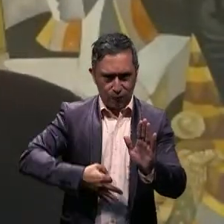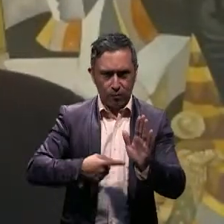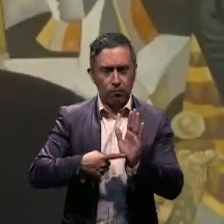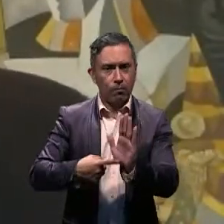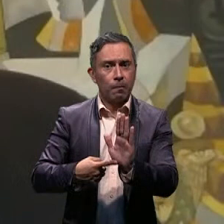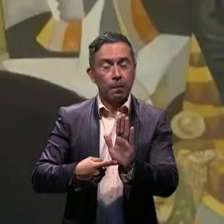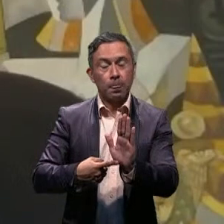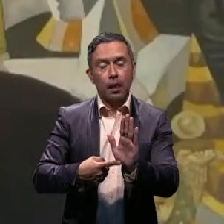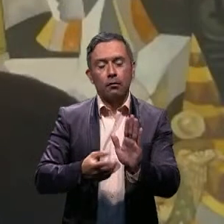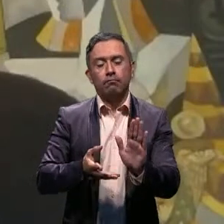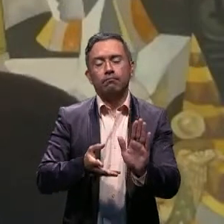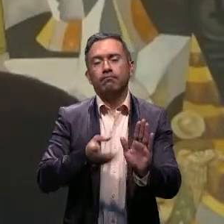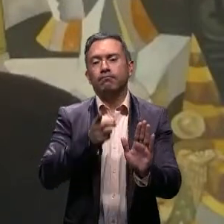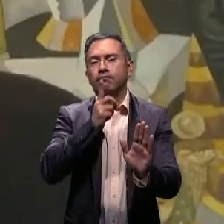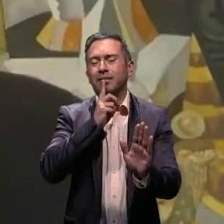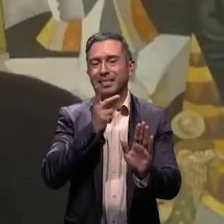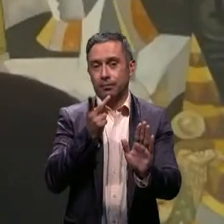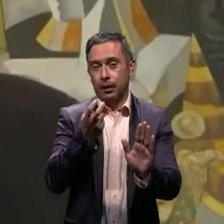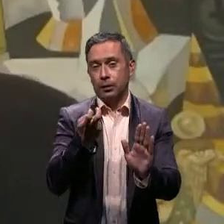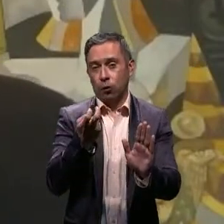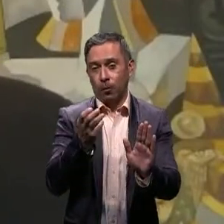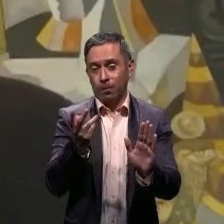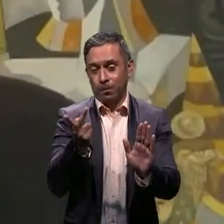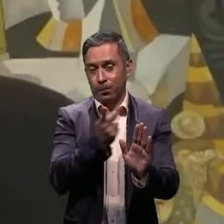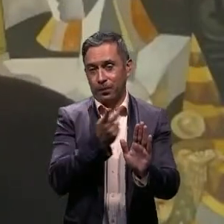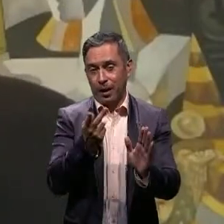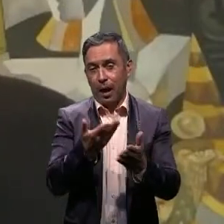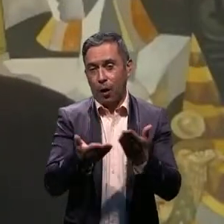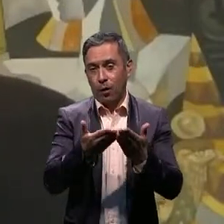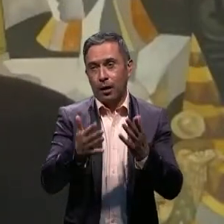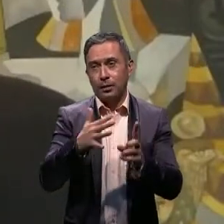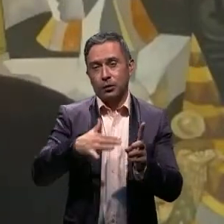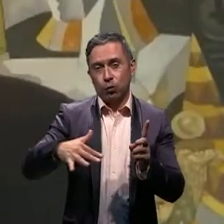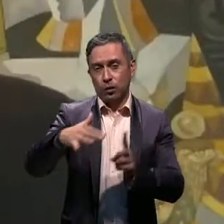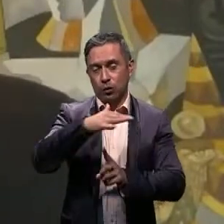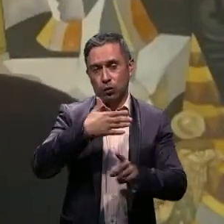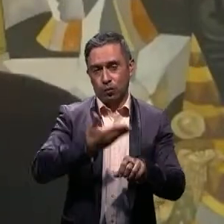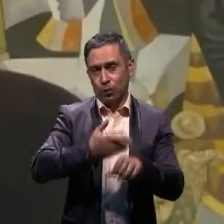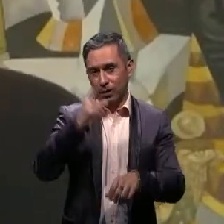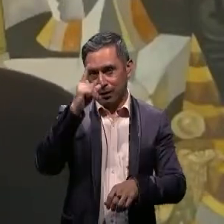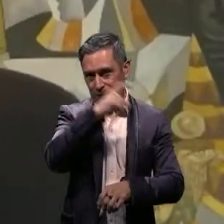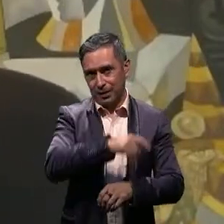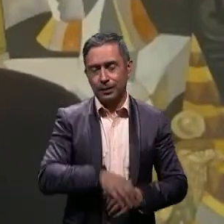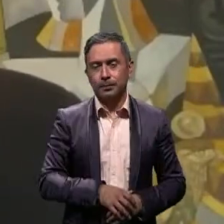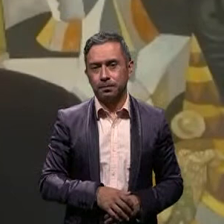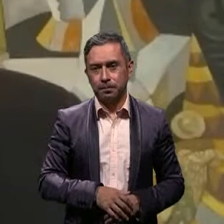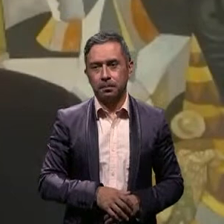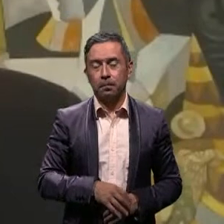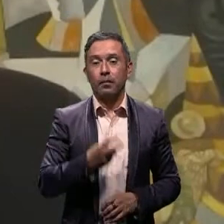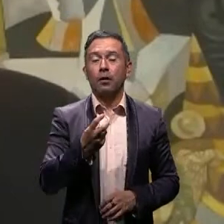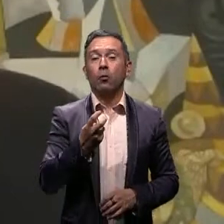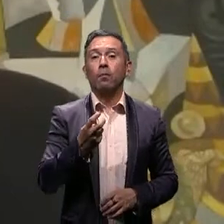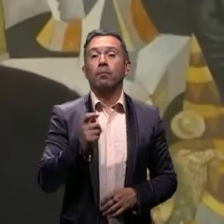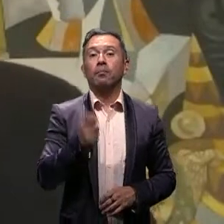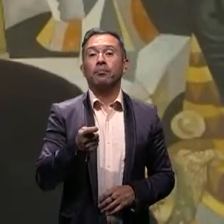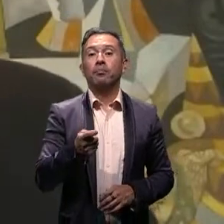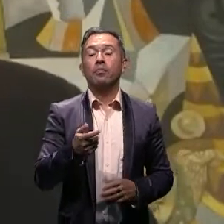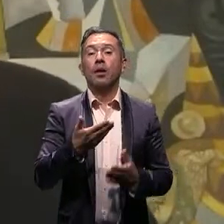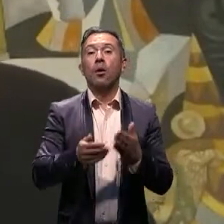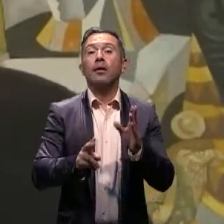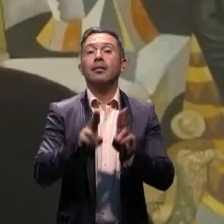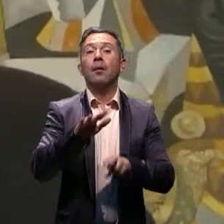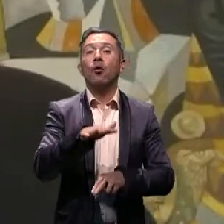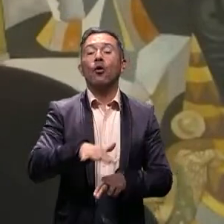So I think that here is where we are facing a very complex situation, and that it's not of